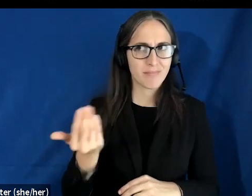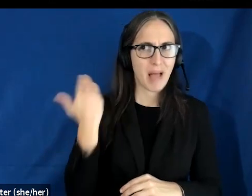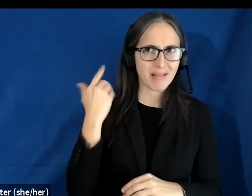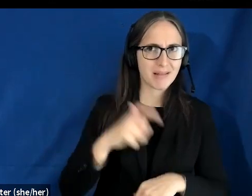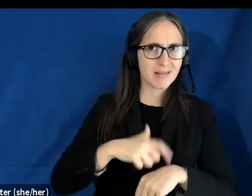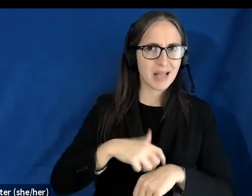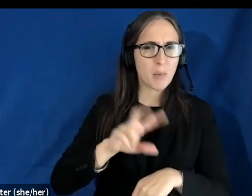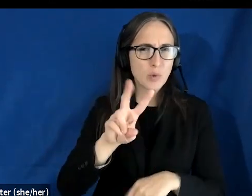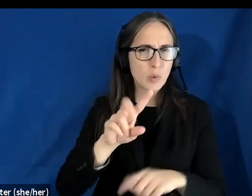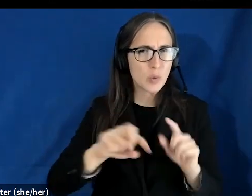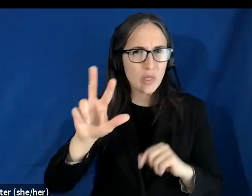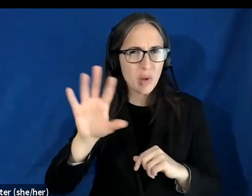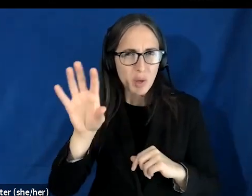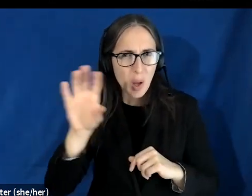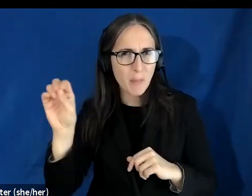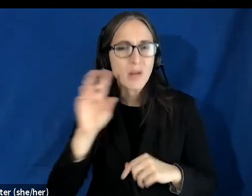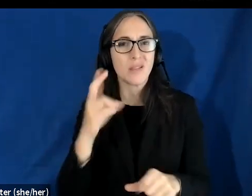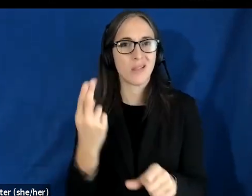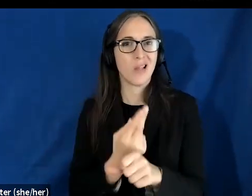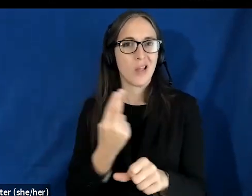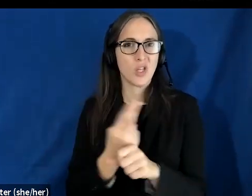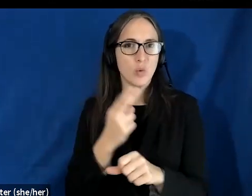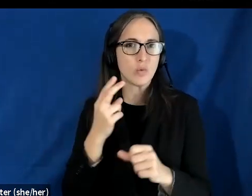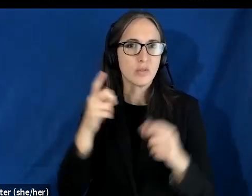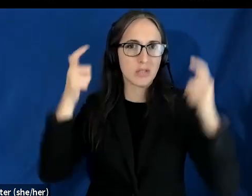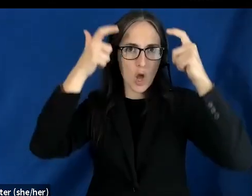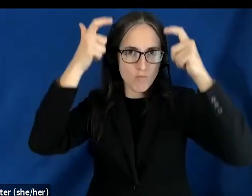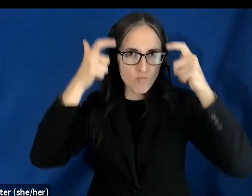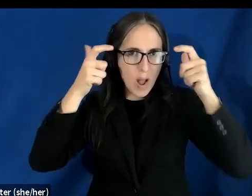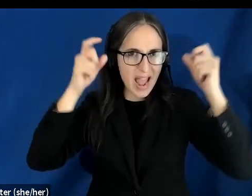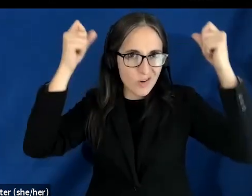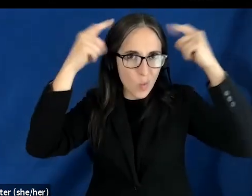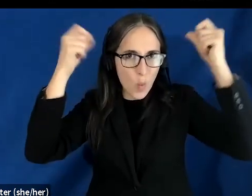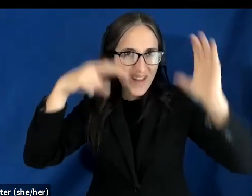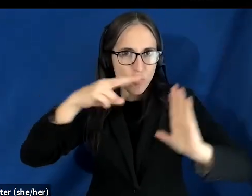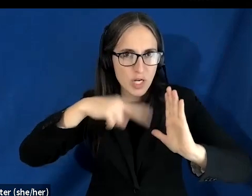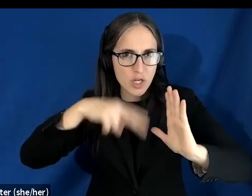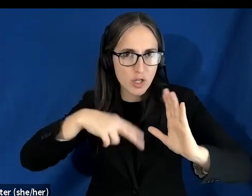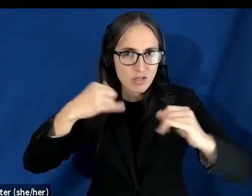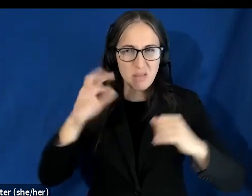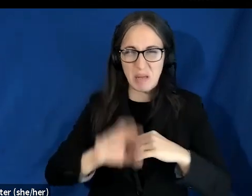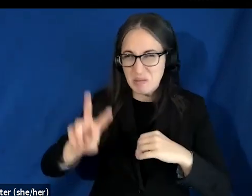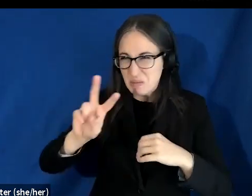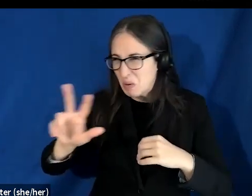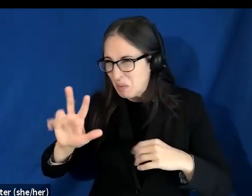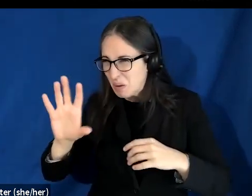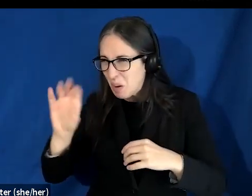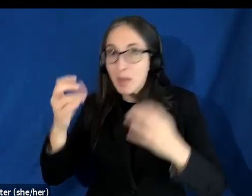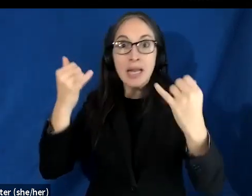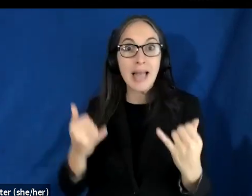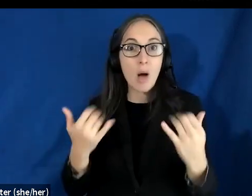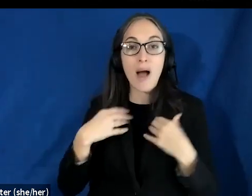that did mobile brainwave readers. But now there are about 10 of them, right? And so there are